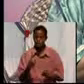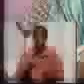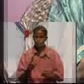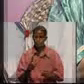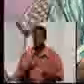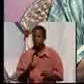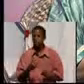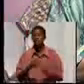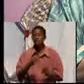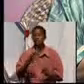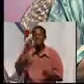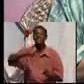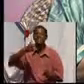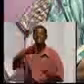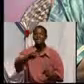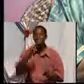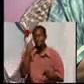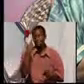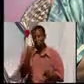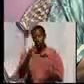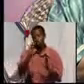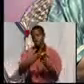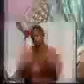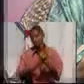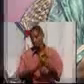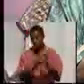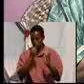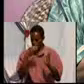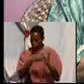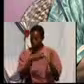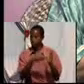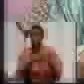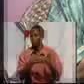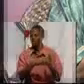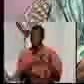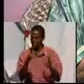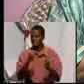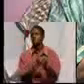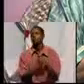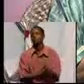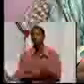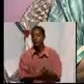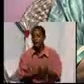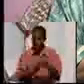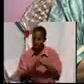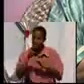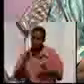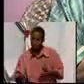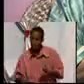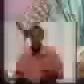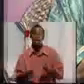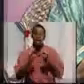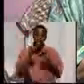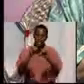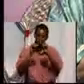31.2 of the 1997 Constitution has made provision for such issues like employment or education